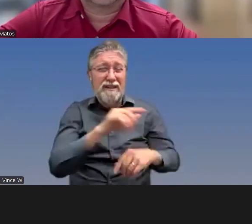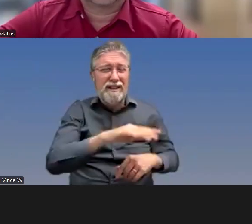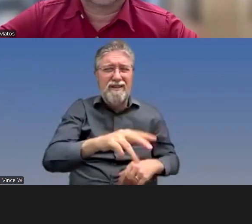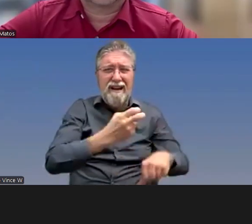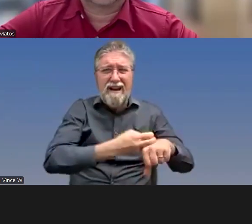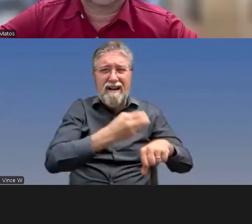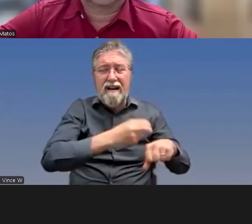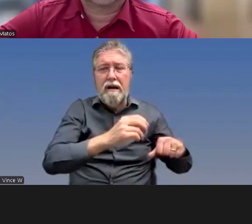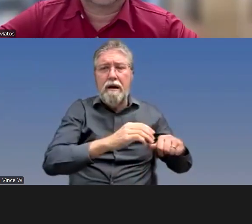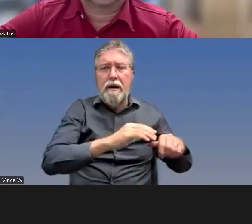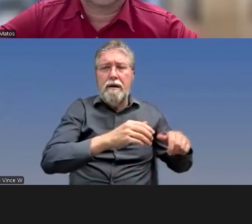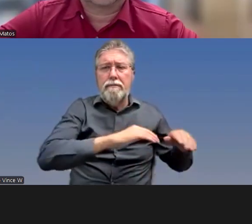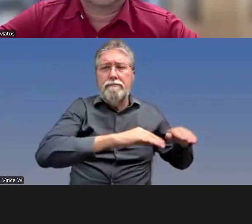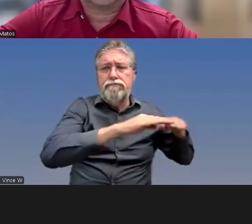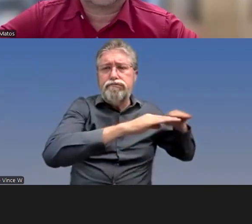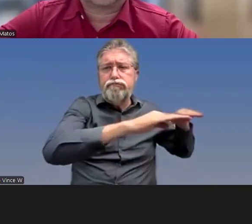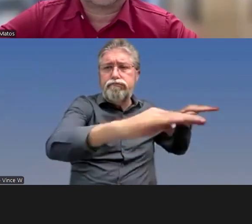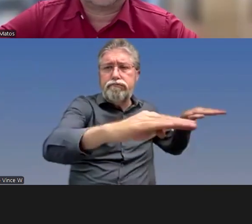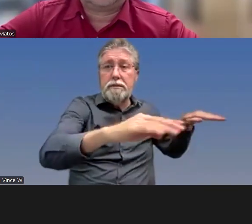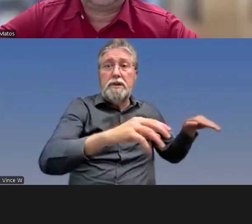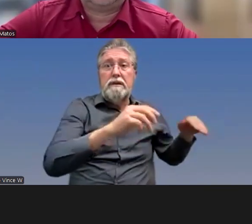with the concepts.